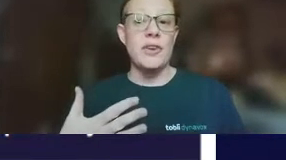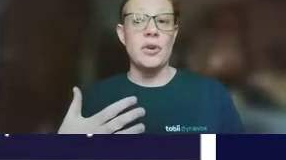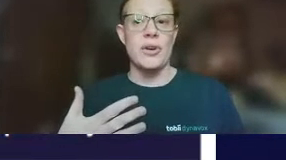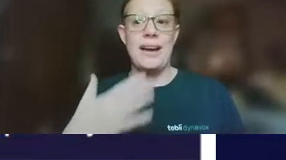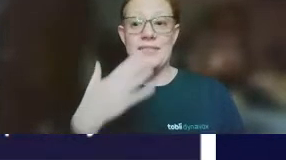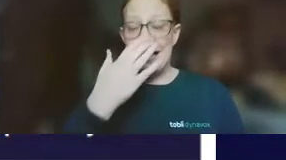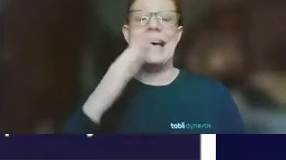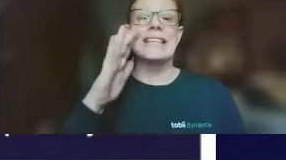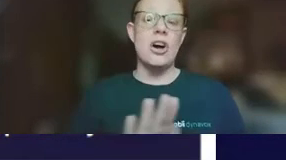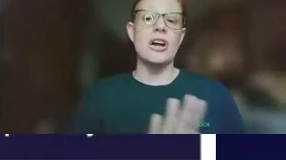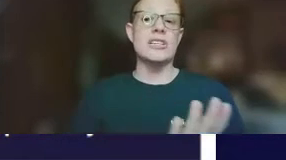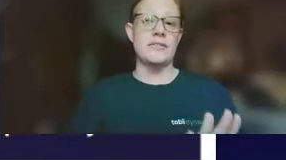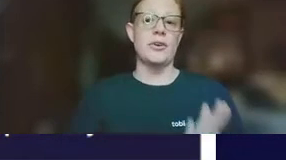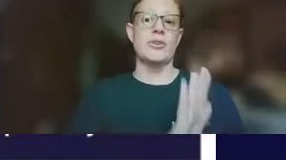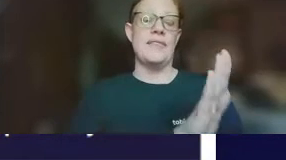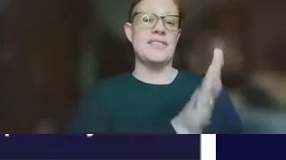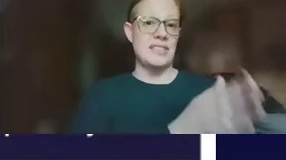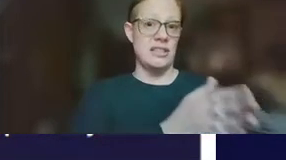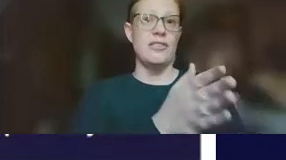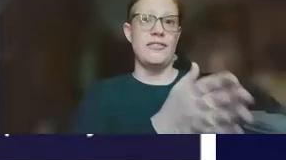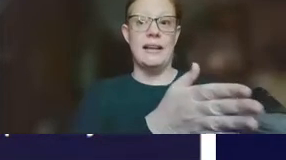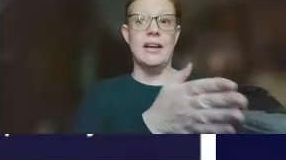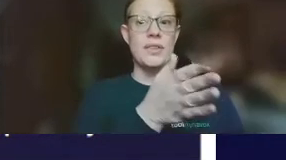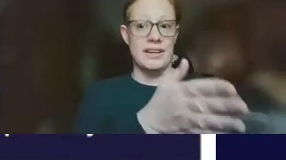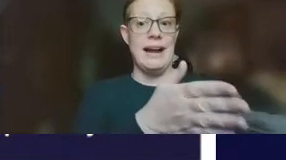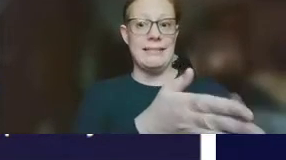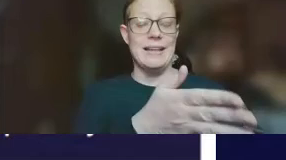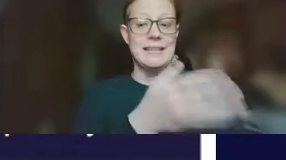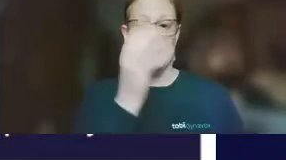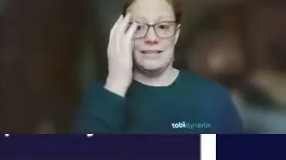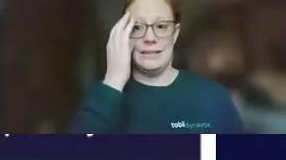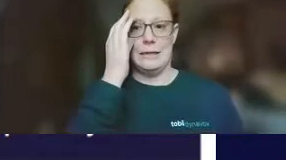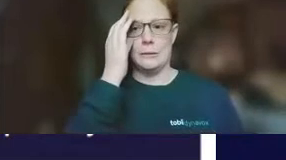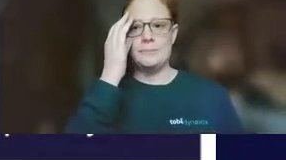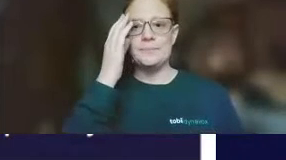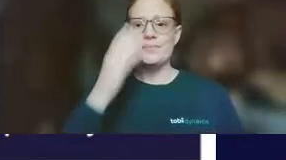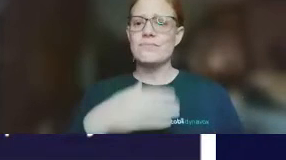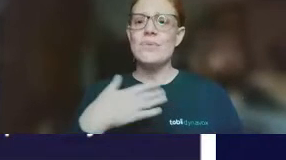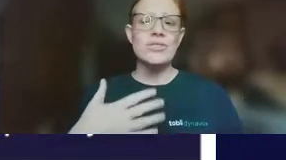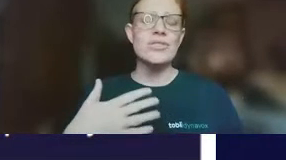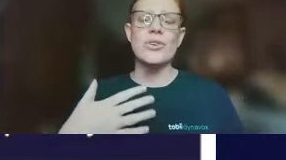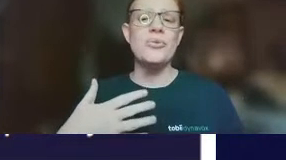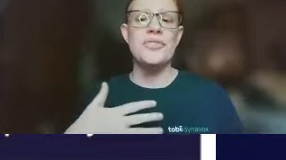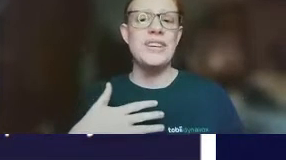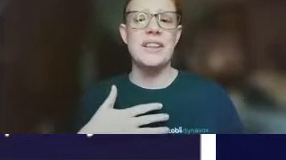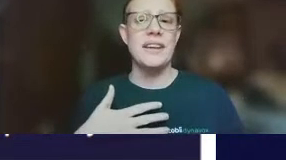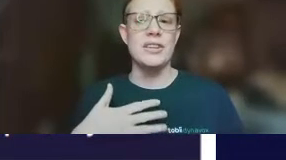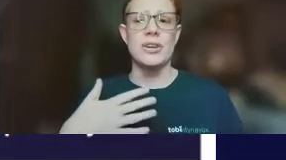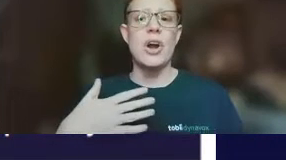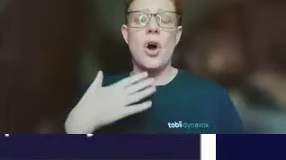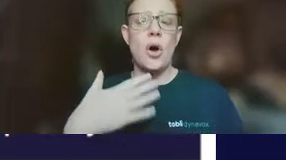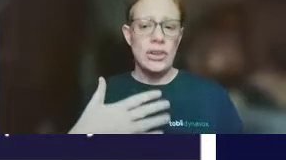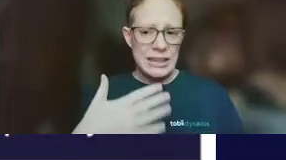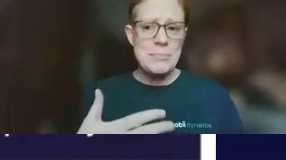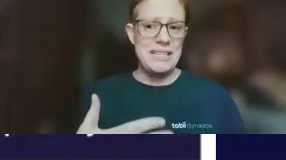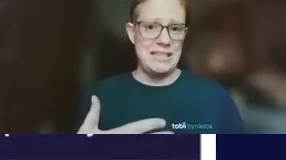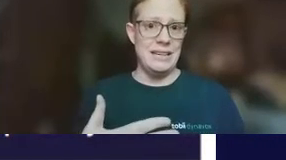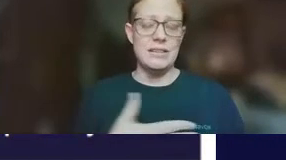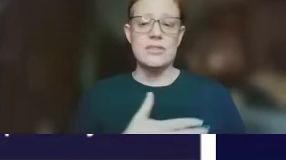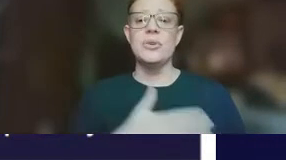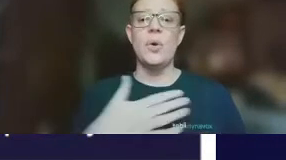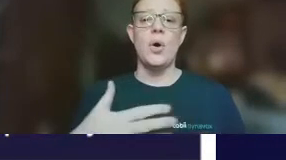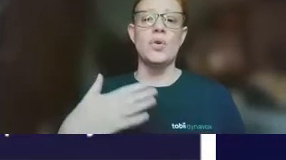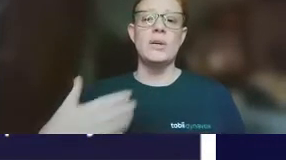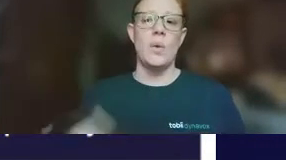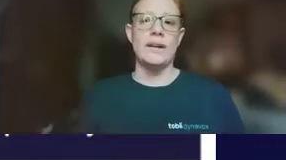real photographs, as long as the photographs still follow the guidelines listed here. So don't feel that you're limited